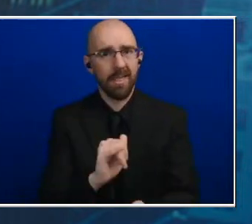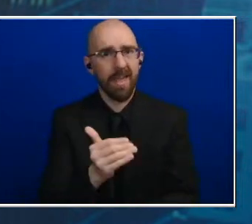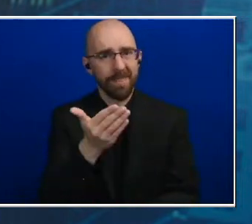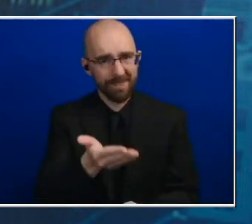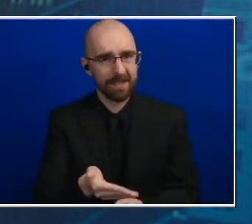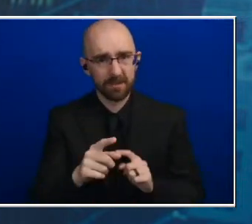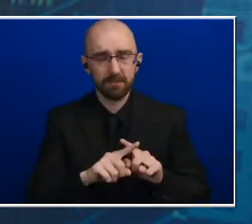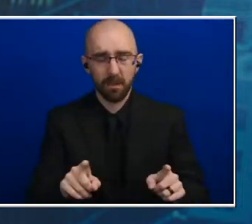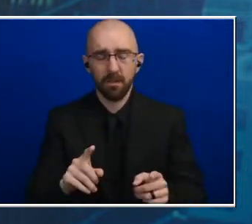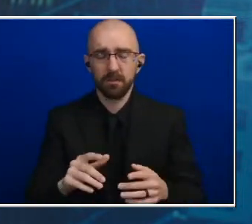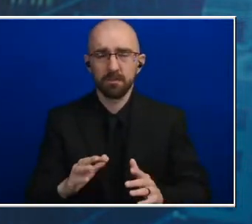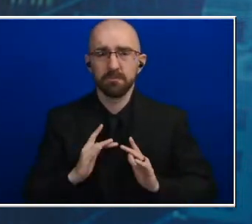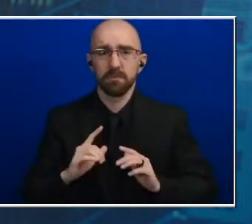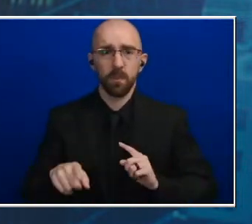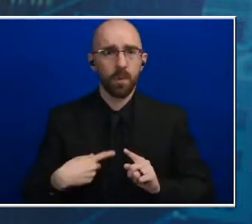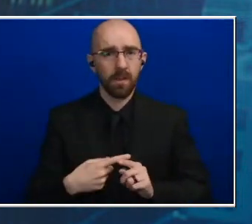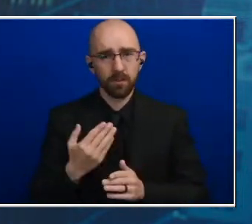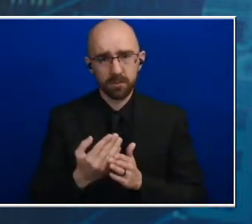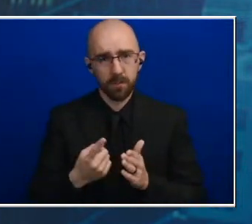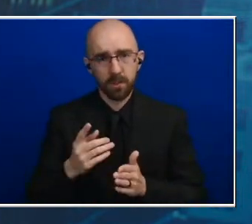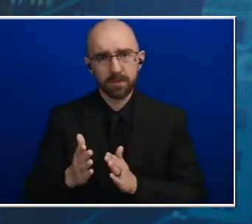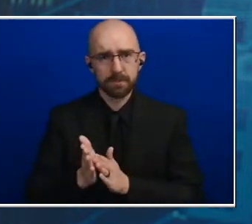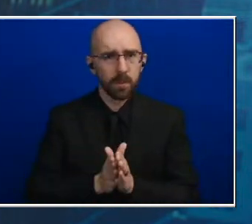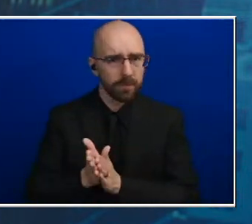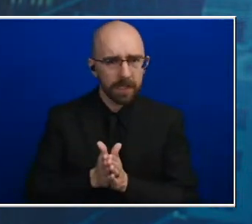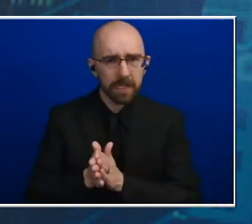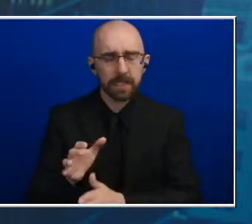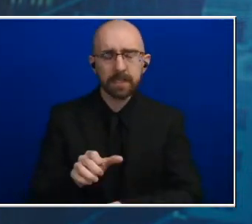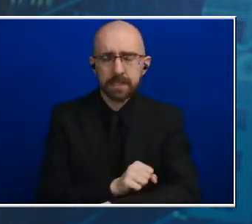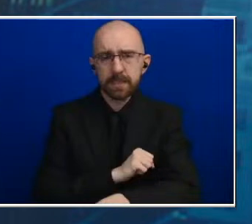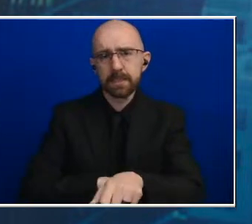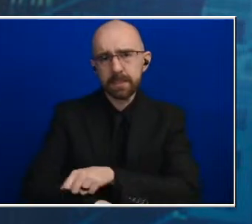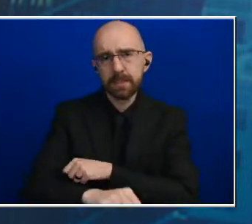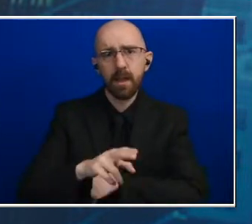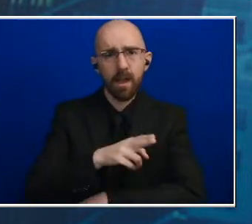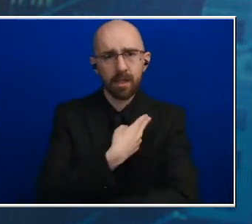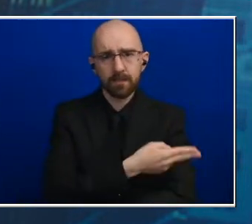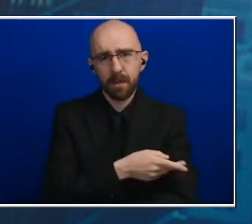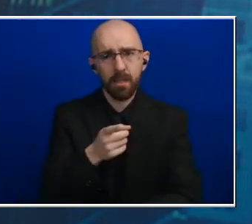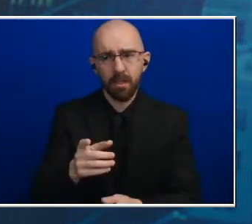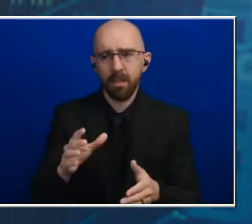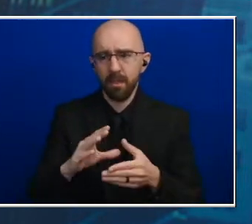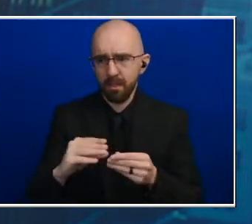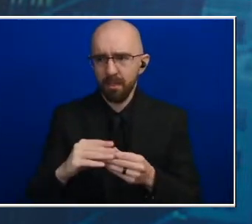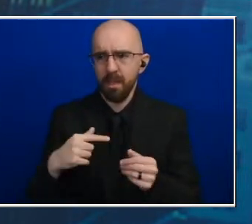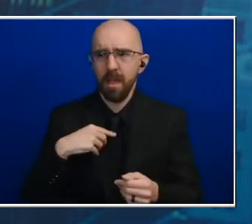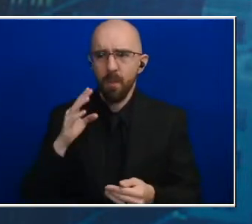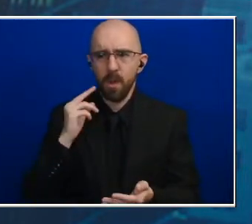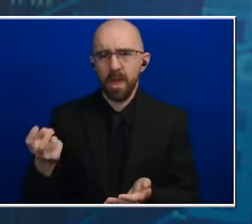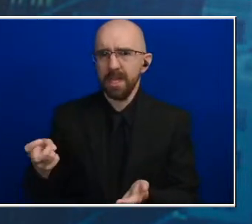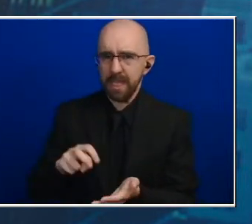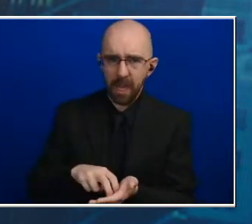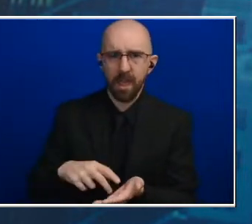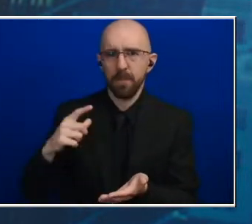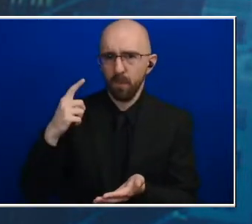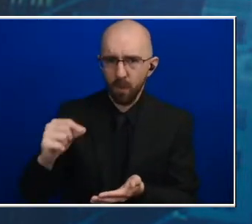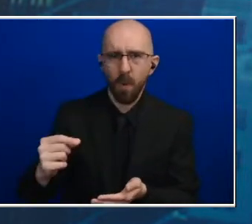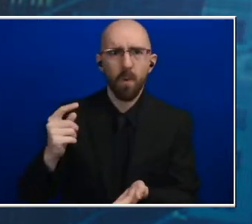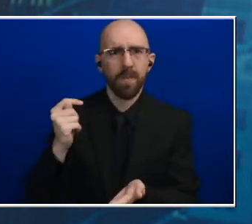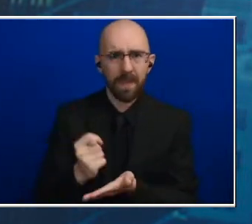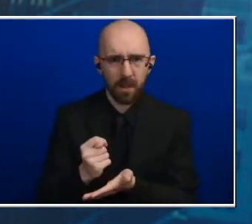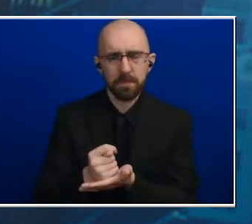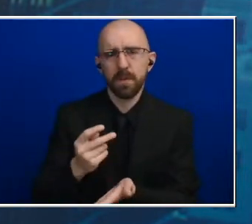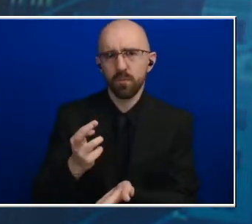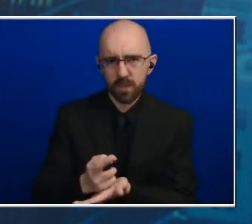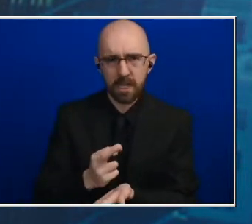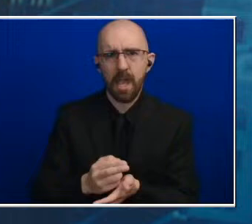is motivated in the hospital to say, I'm going to get up and I'm going to get going and I'm going to do the therapy and all the rehab and all the things that I need to do